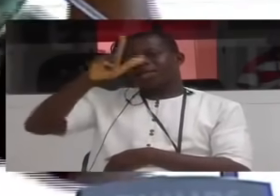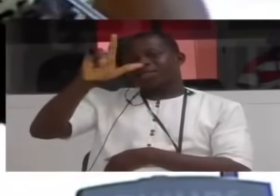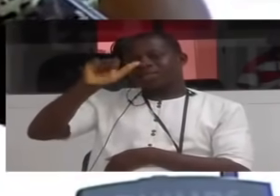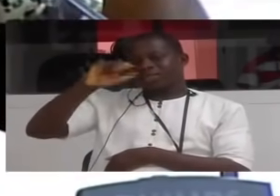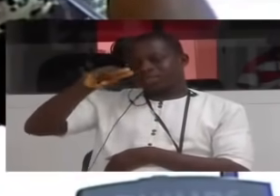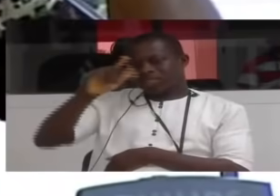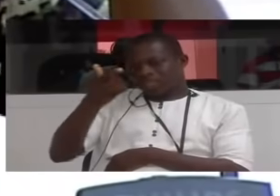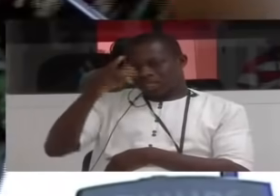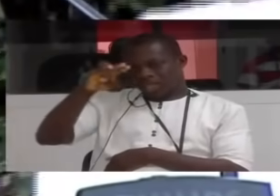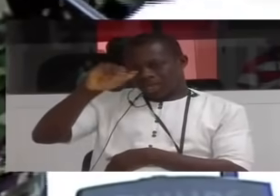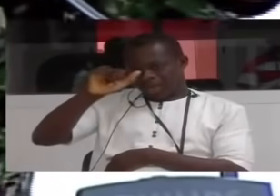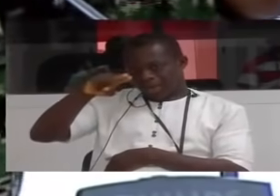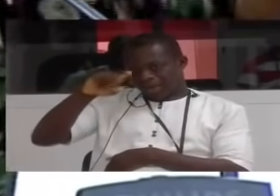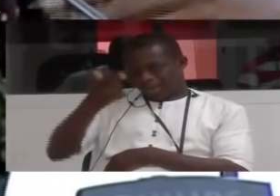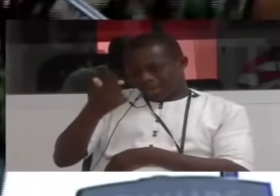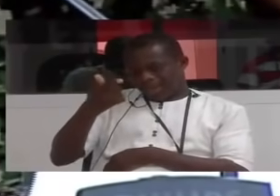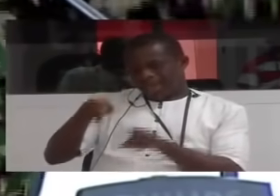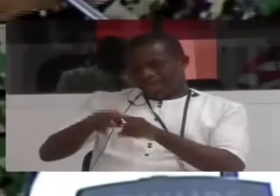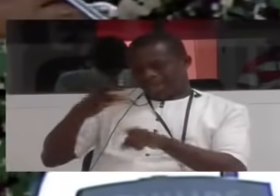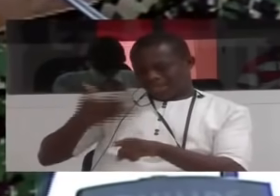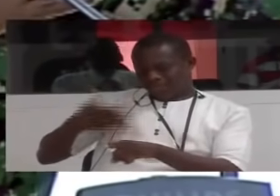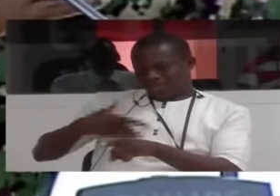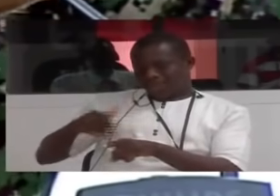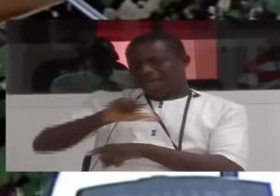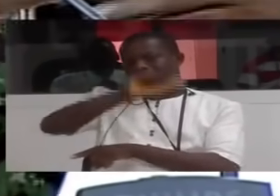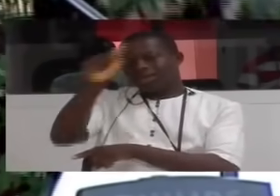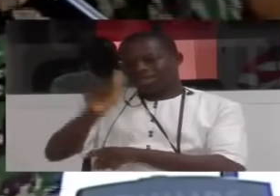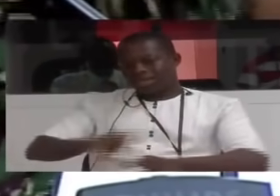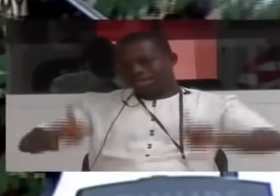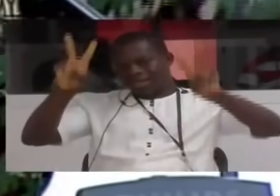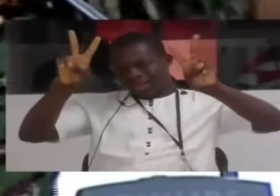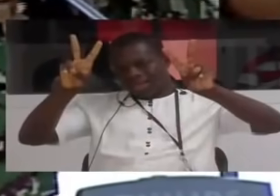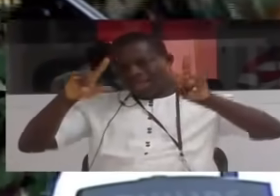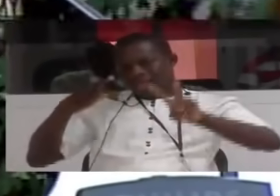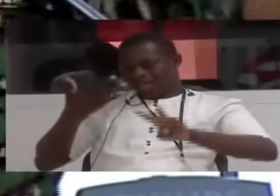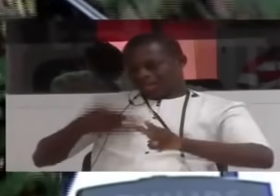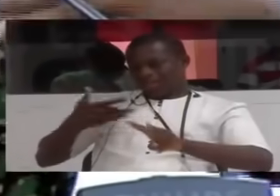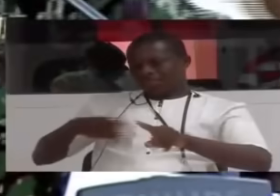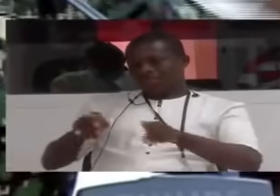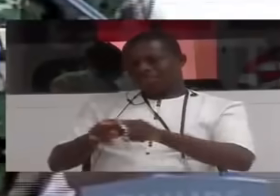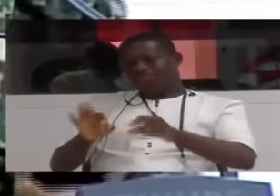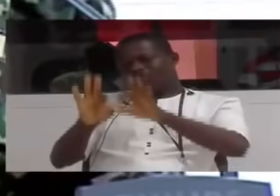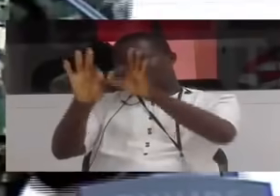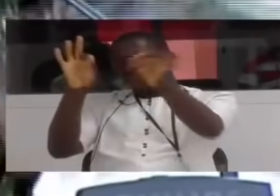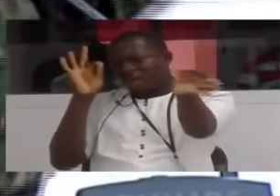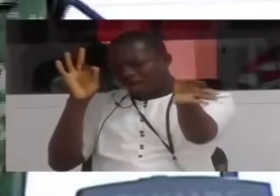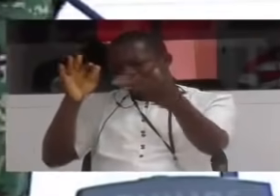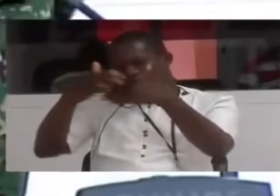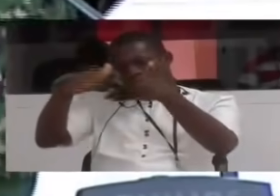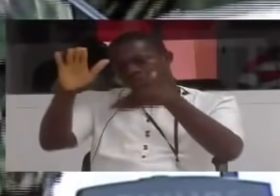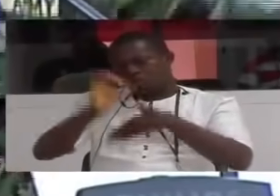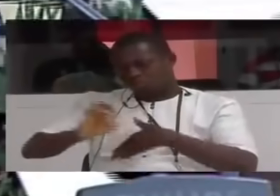ak fu Yaya Jame deke dafa distant rek la sori wut way ci